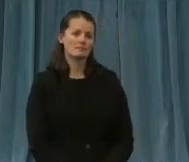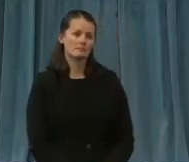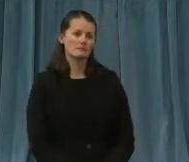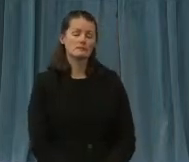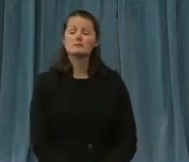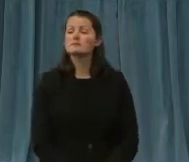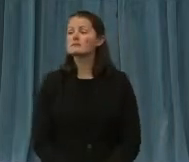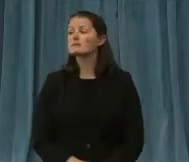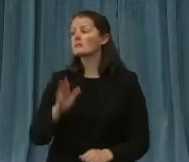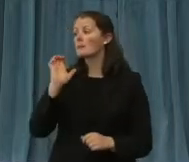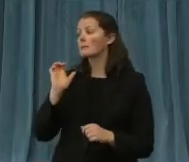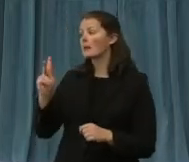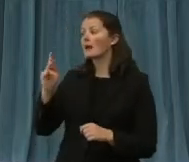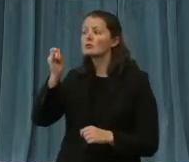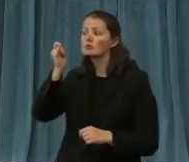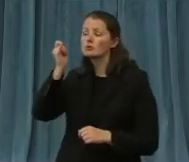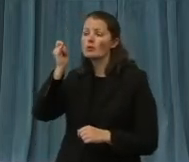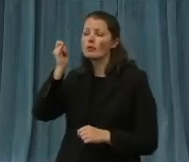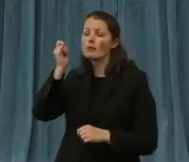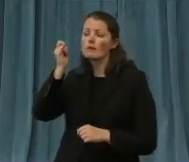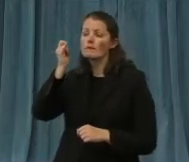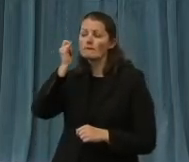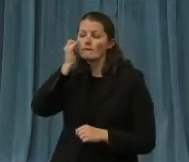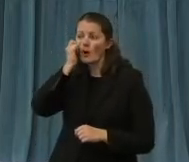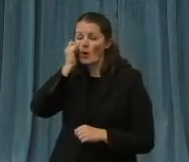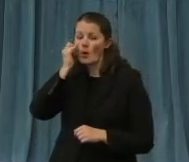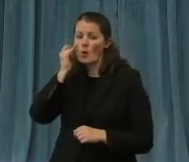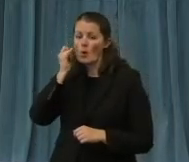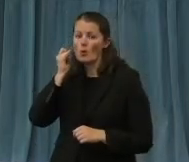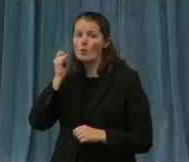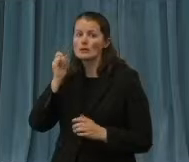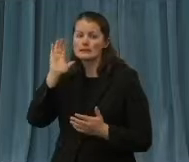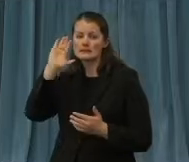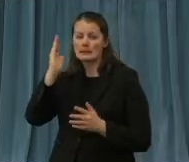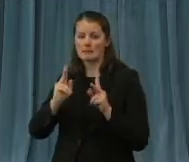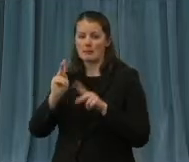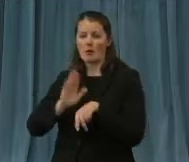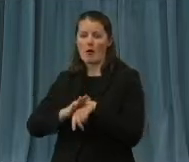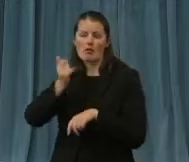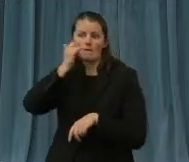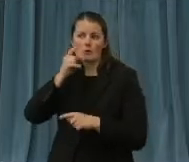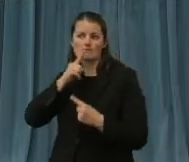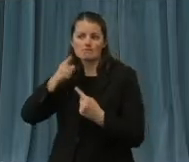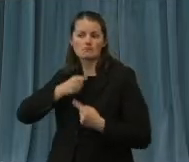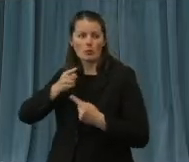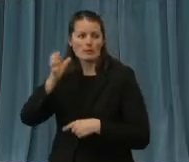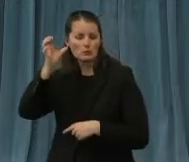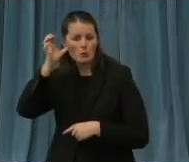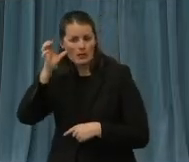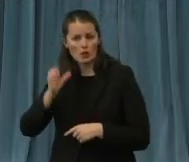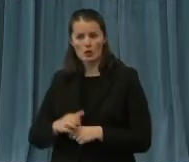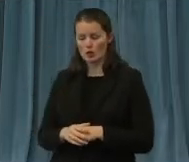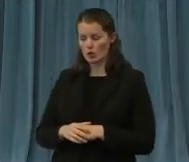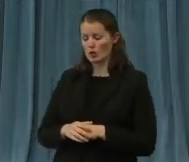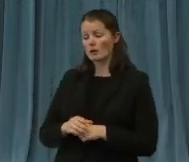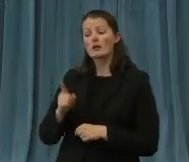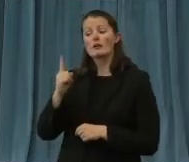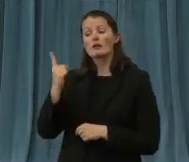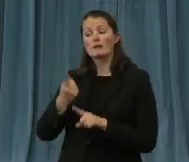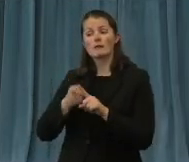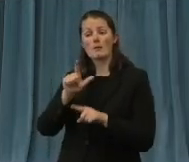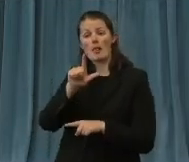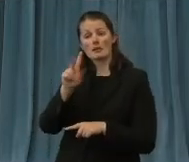line, and I will repeat the question because I know folks on the live stream are having trouble hearing the questions coming from the line. So John Sadler from the Las Vegas Sun,